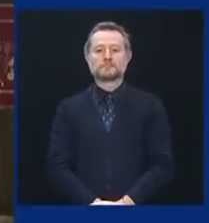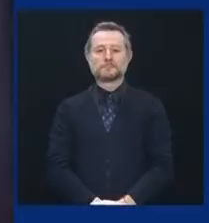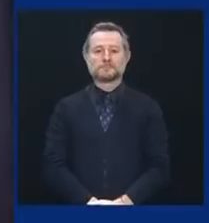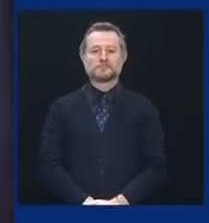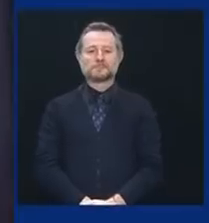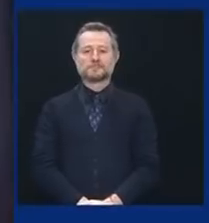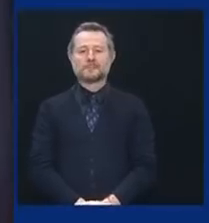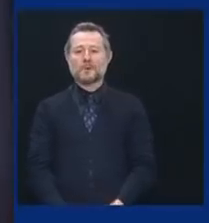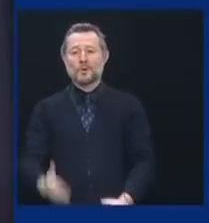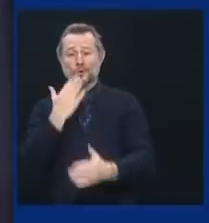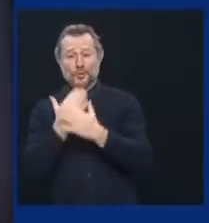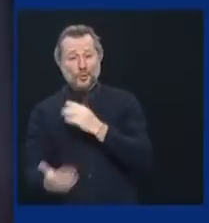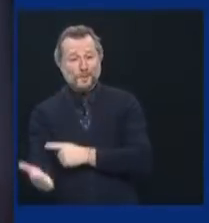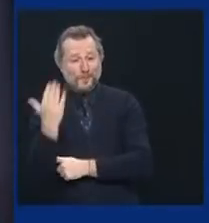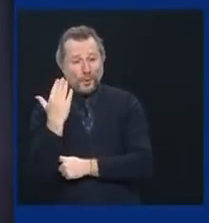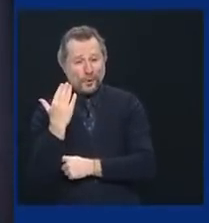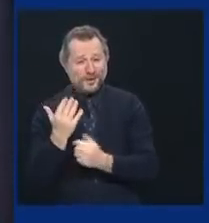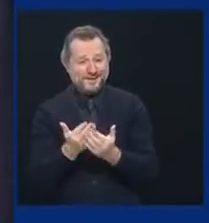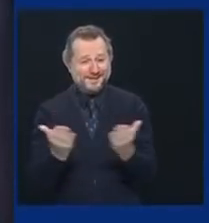Good morning.